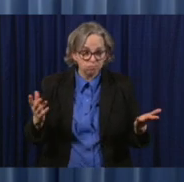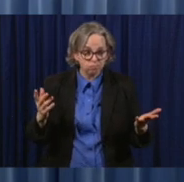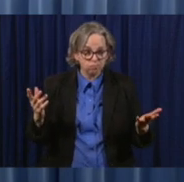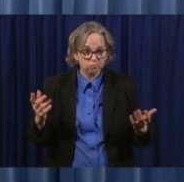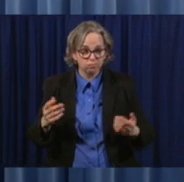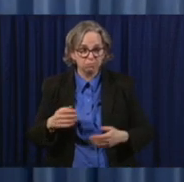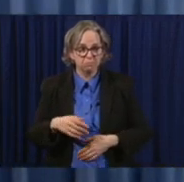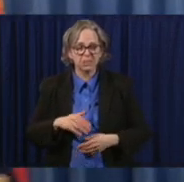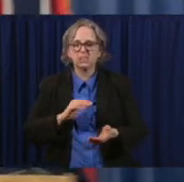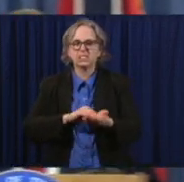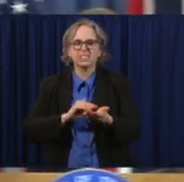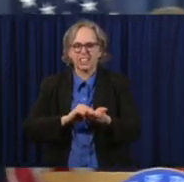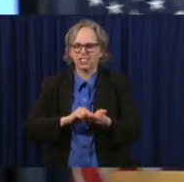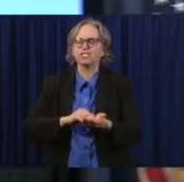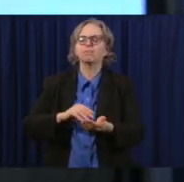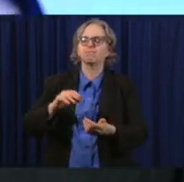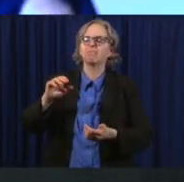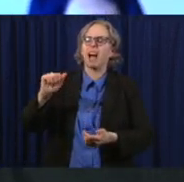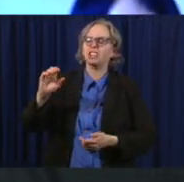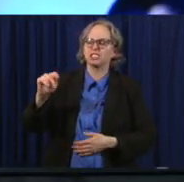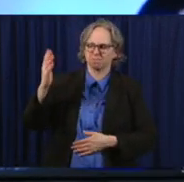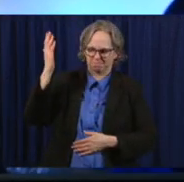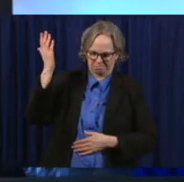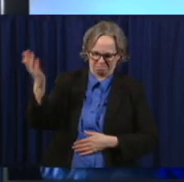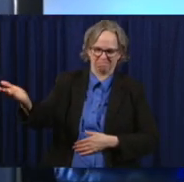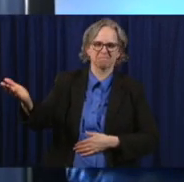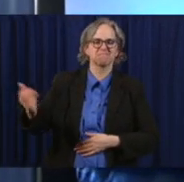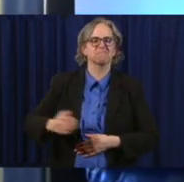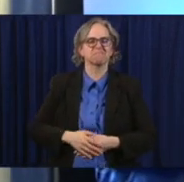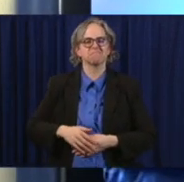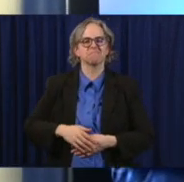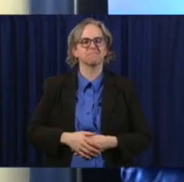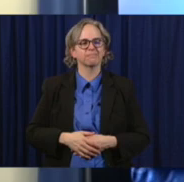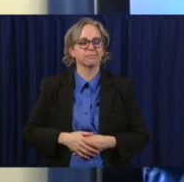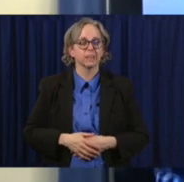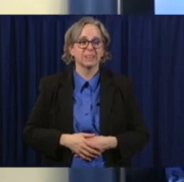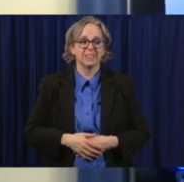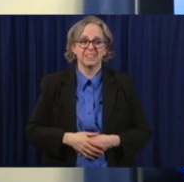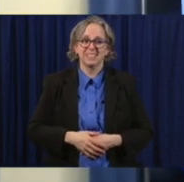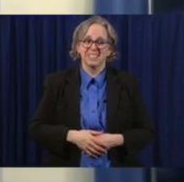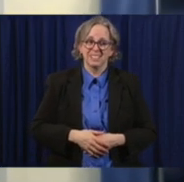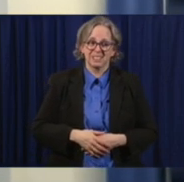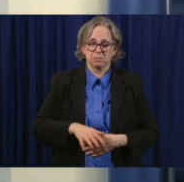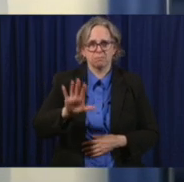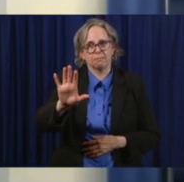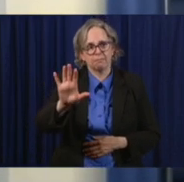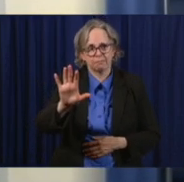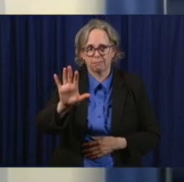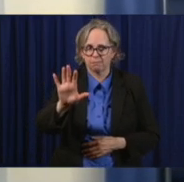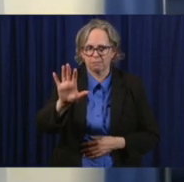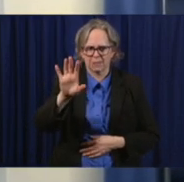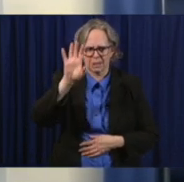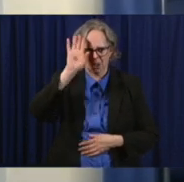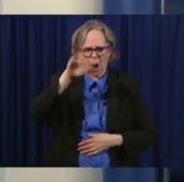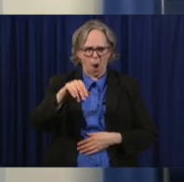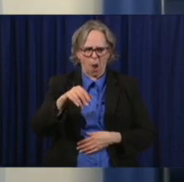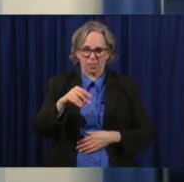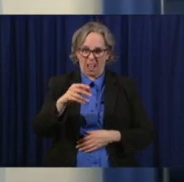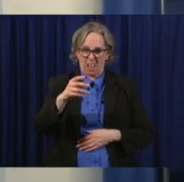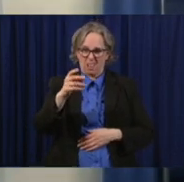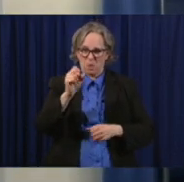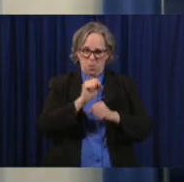I'll start if that's all right. You know, again, I know the workers have been going above and beyond,